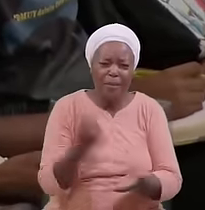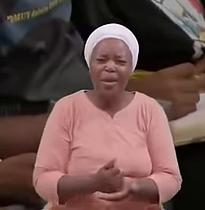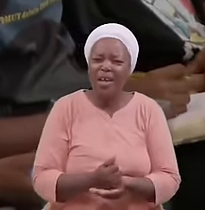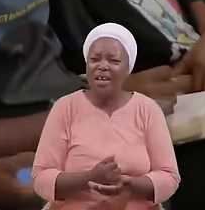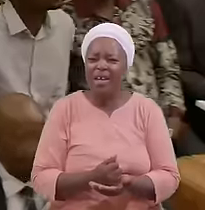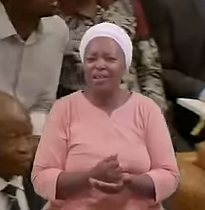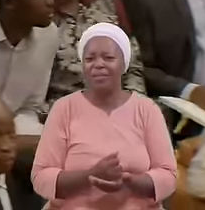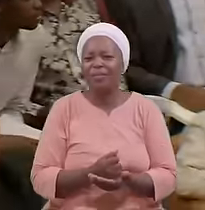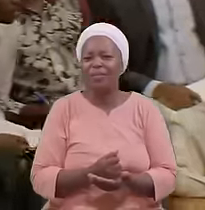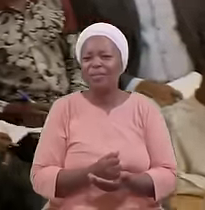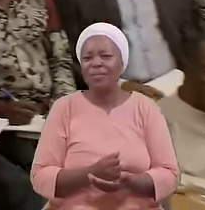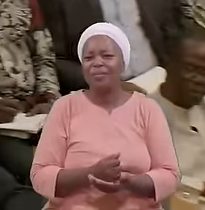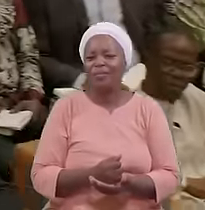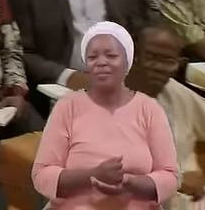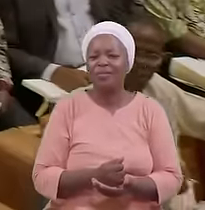Amen.